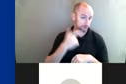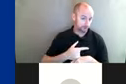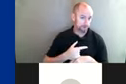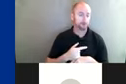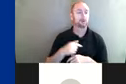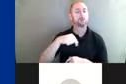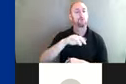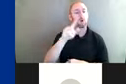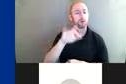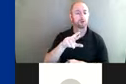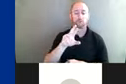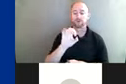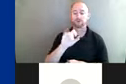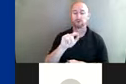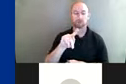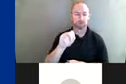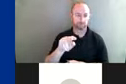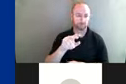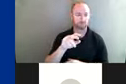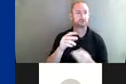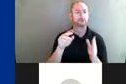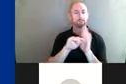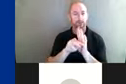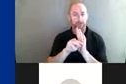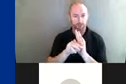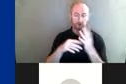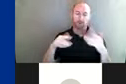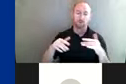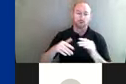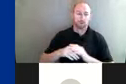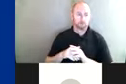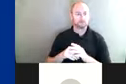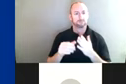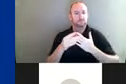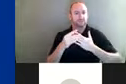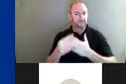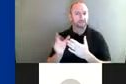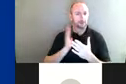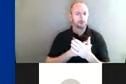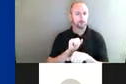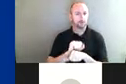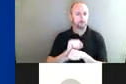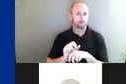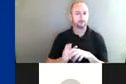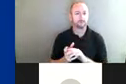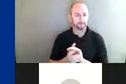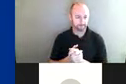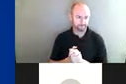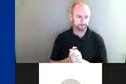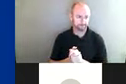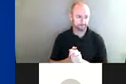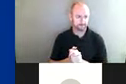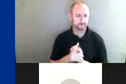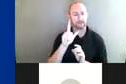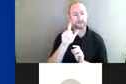and resolution of LIDAR-based terrain models really is the engine that drives this kind of work. The LIDAR in Kentucky